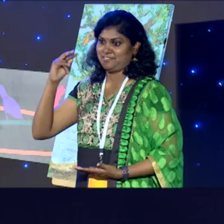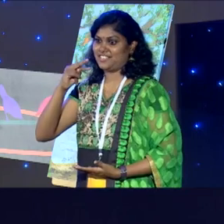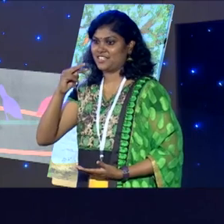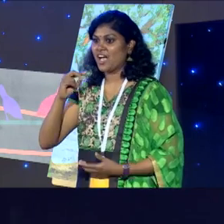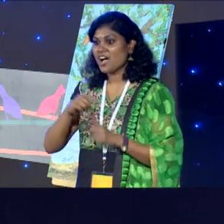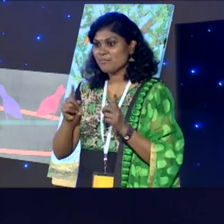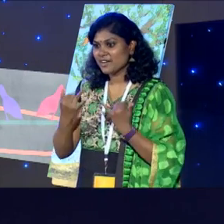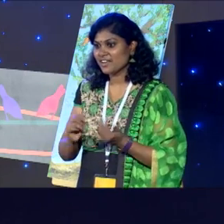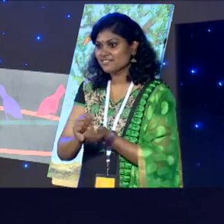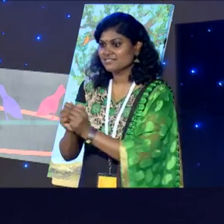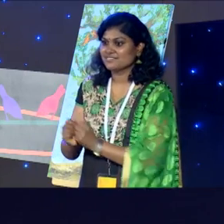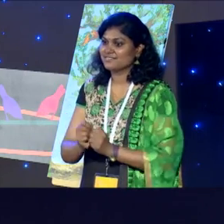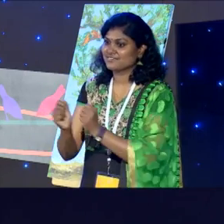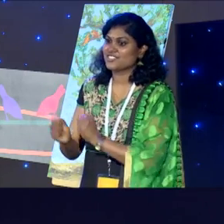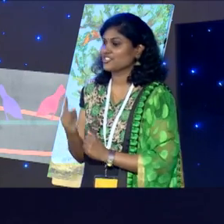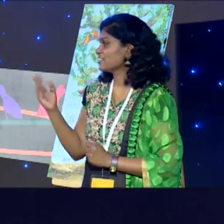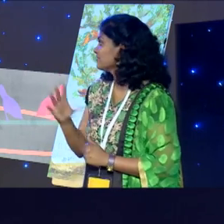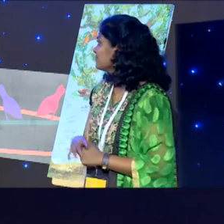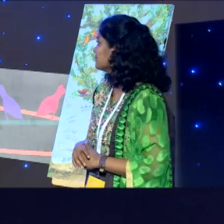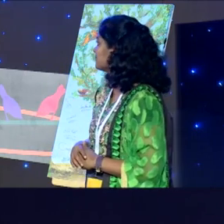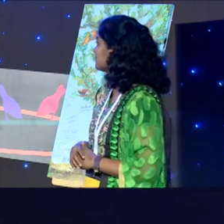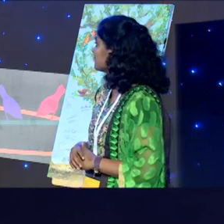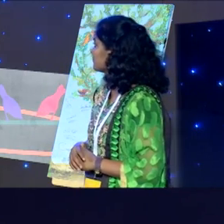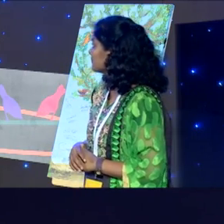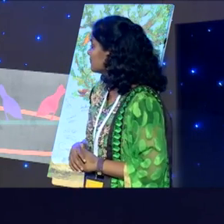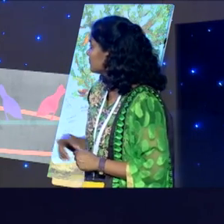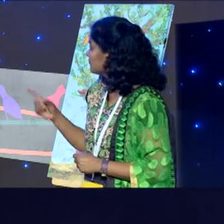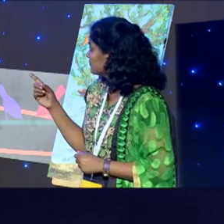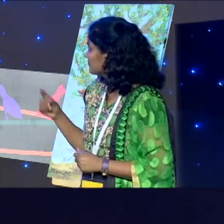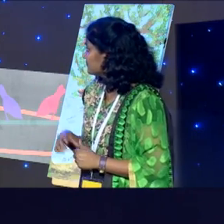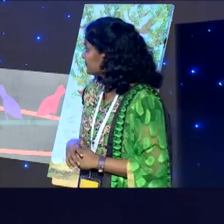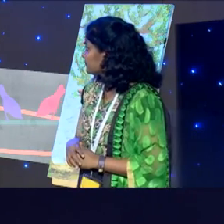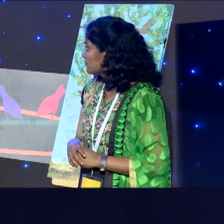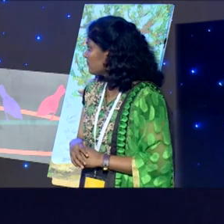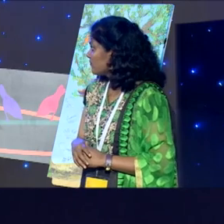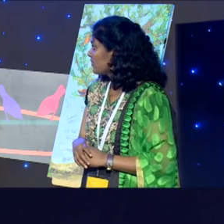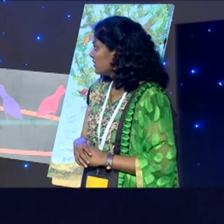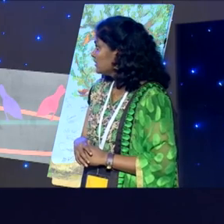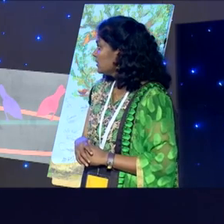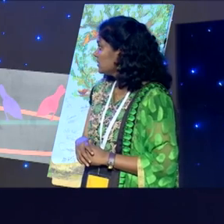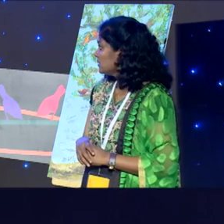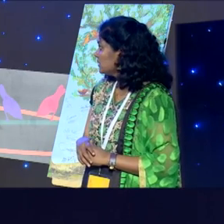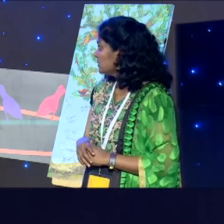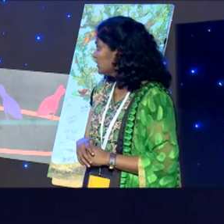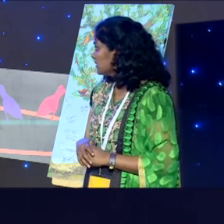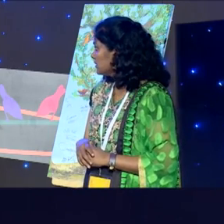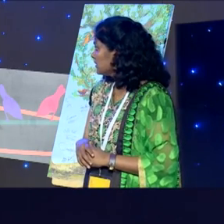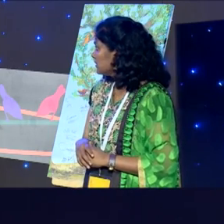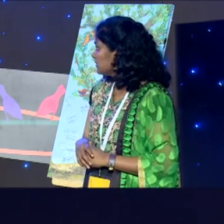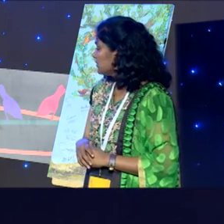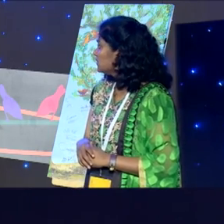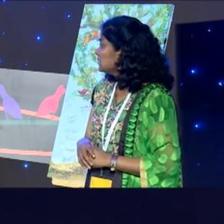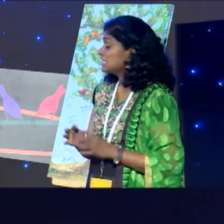top, but every other animal, plant, everything is because the tiger is there. So by protecting the